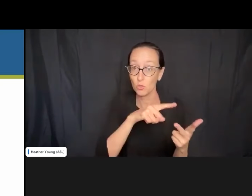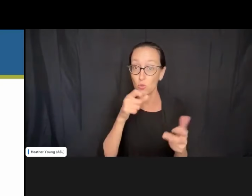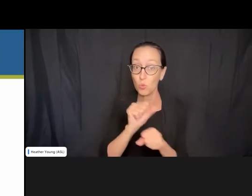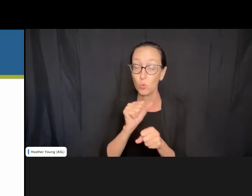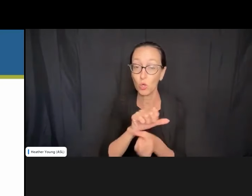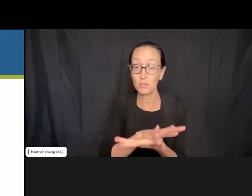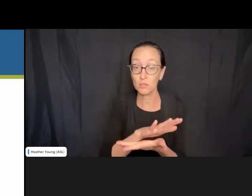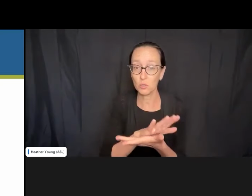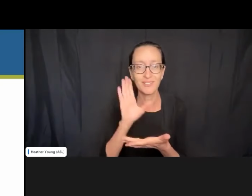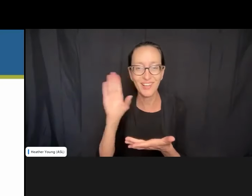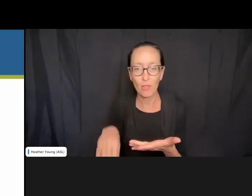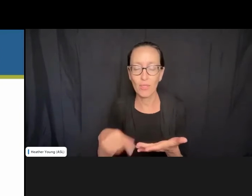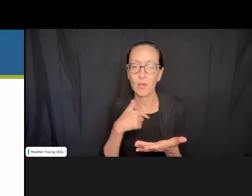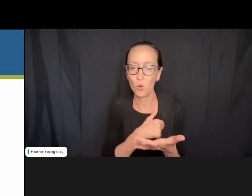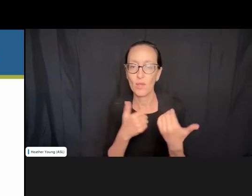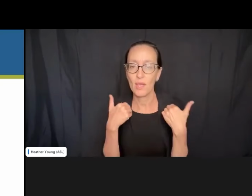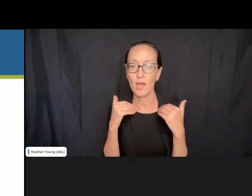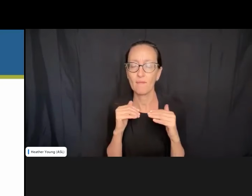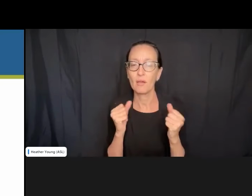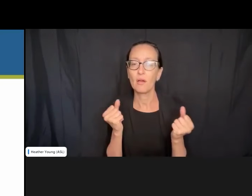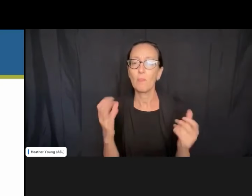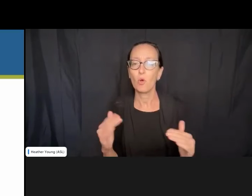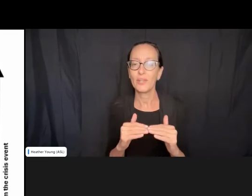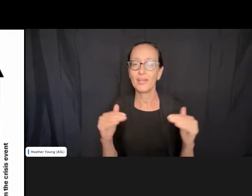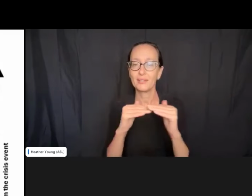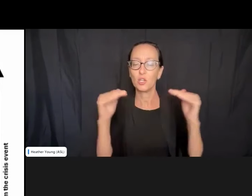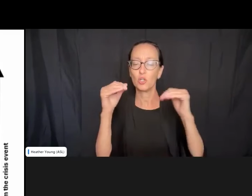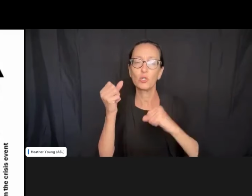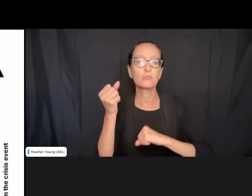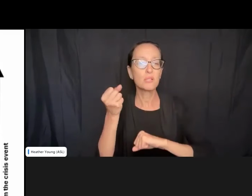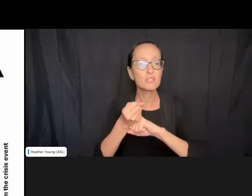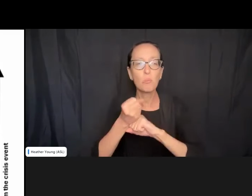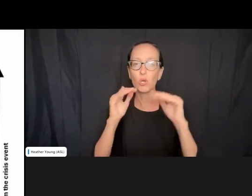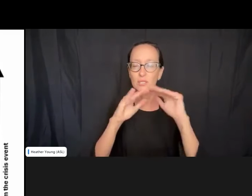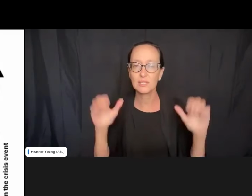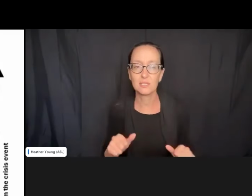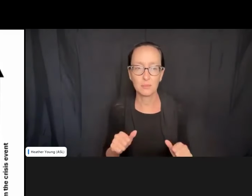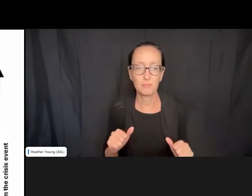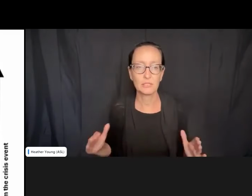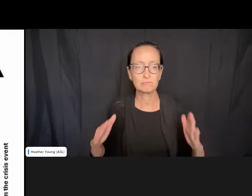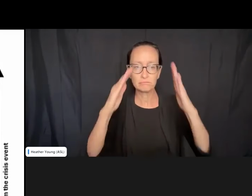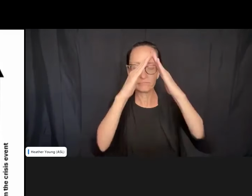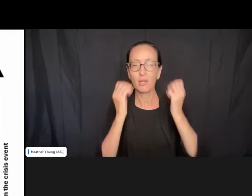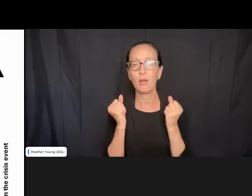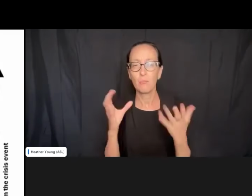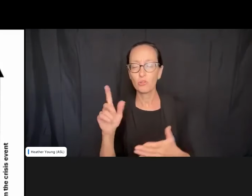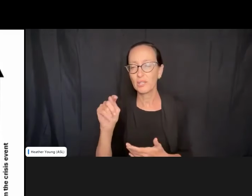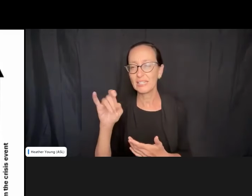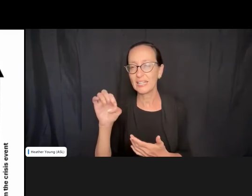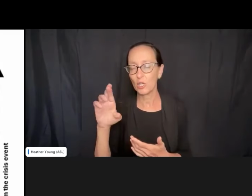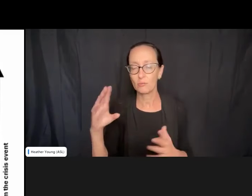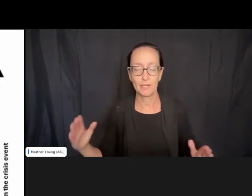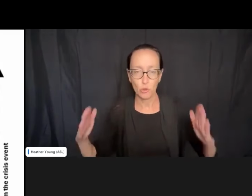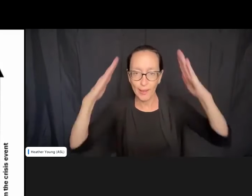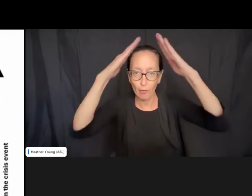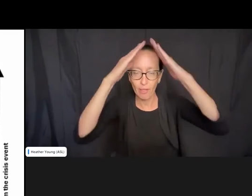call a multi-tiered systems of support, or a framework that is called multi-tiered, and it's in a triangle. So I always joke